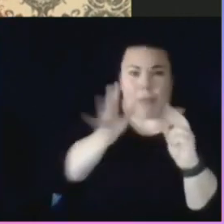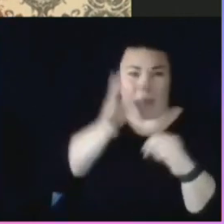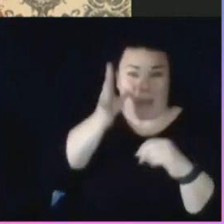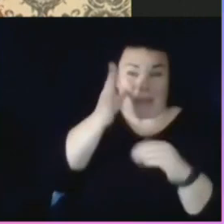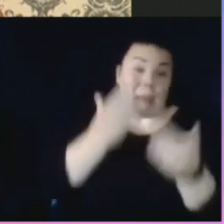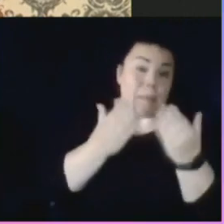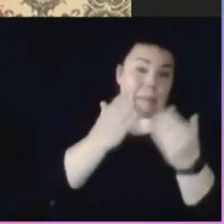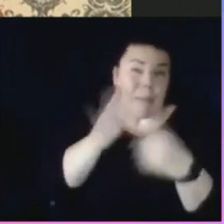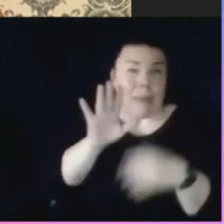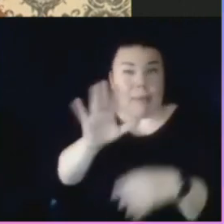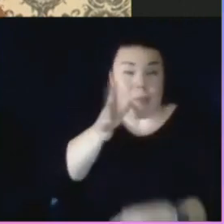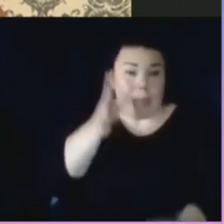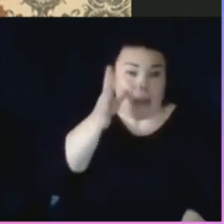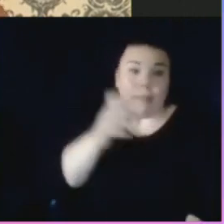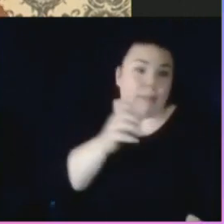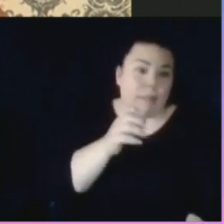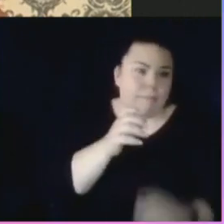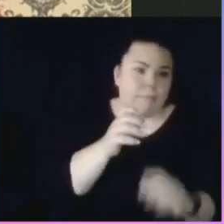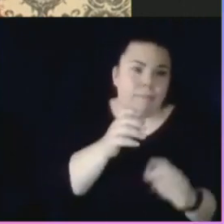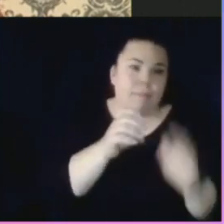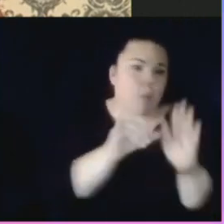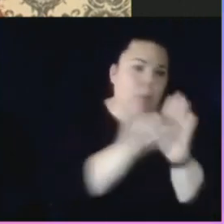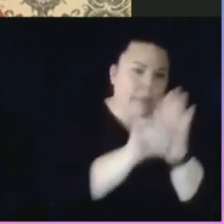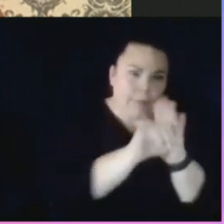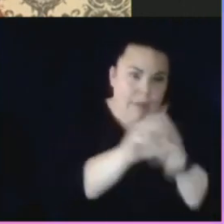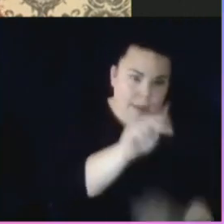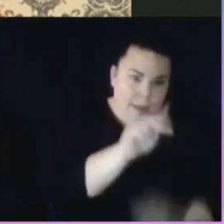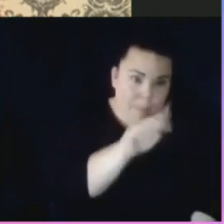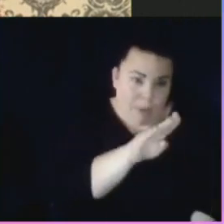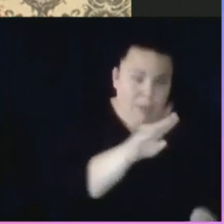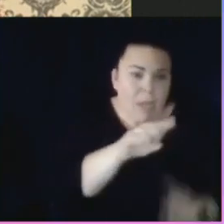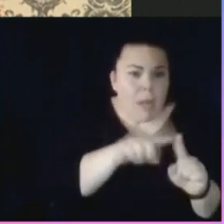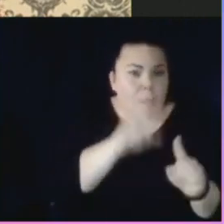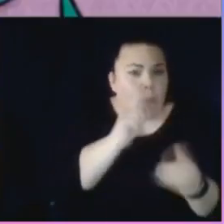get about a child who is and may read your book to try to understand.